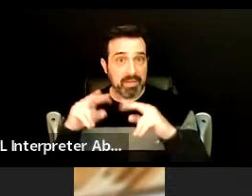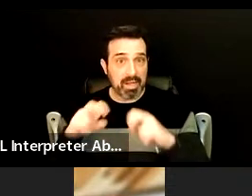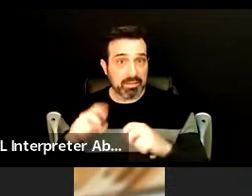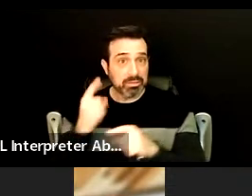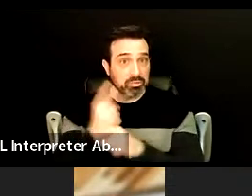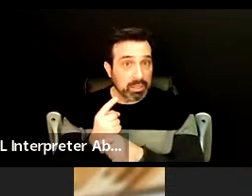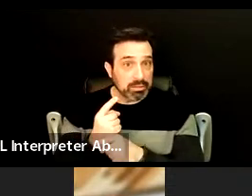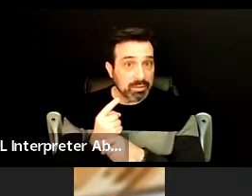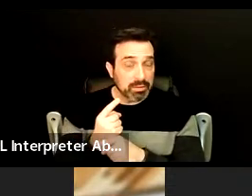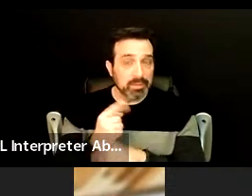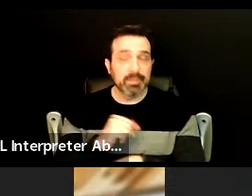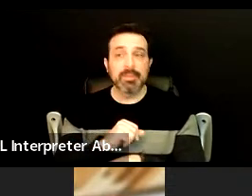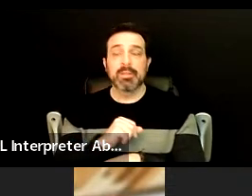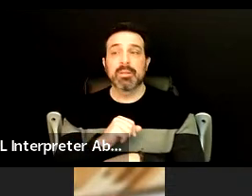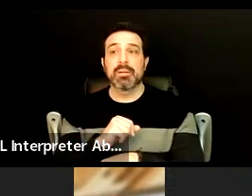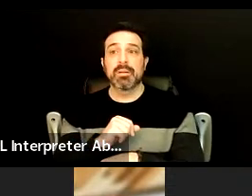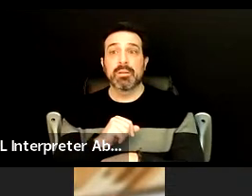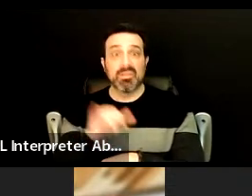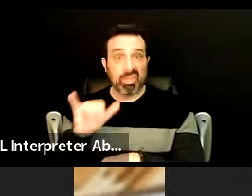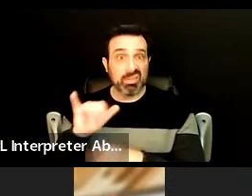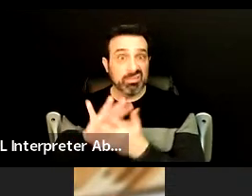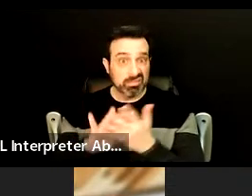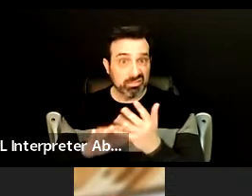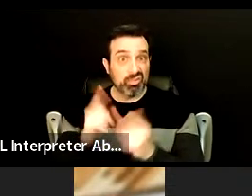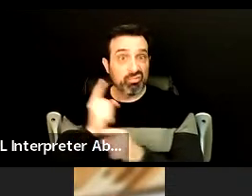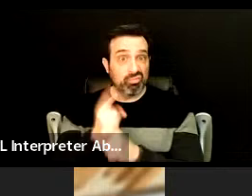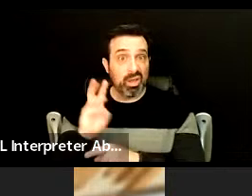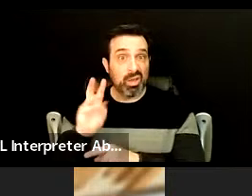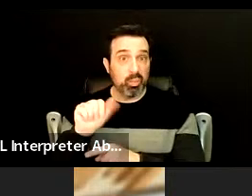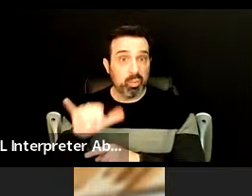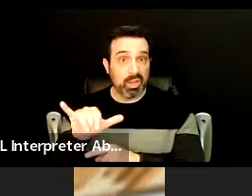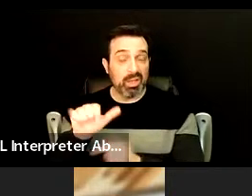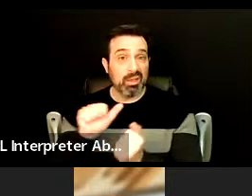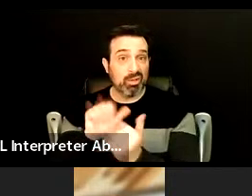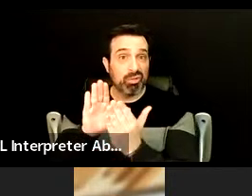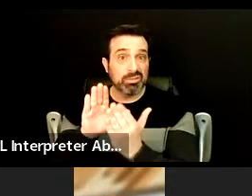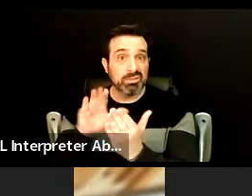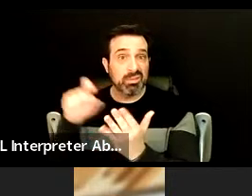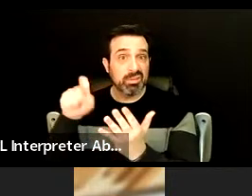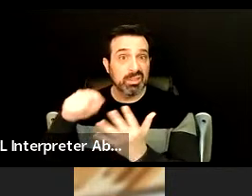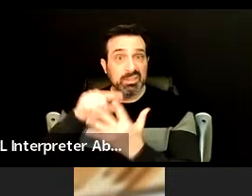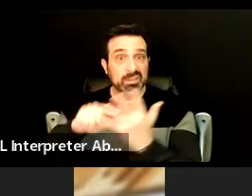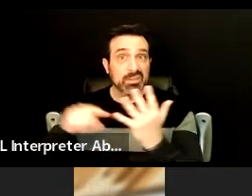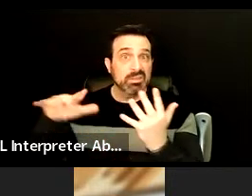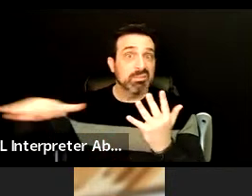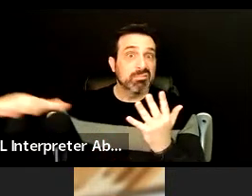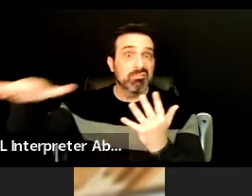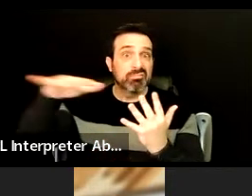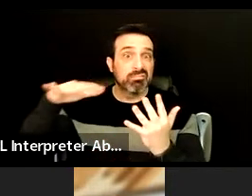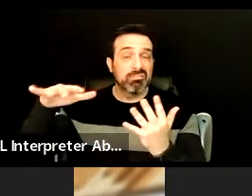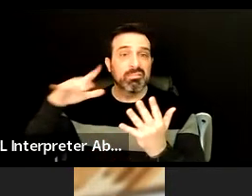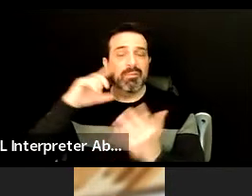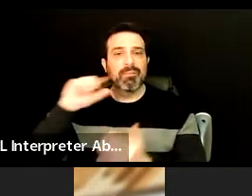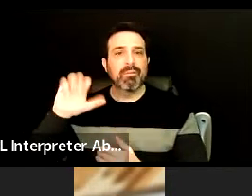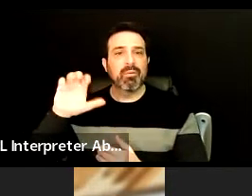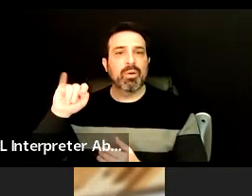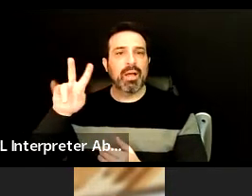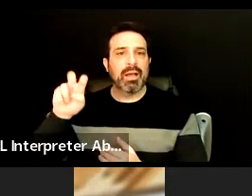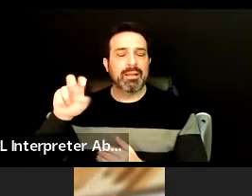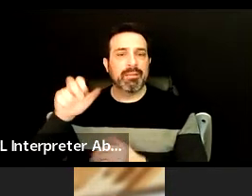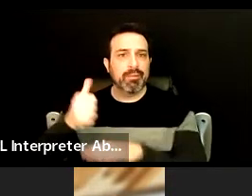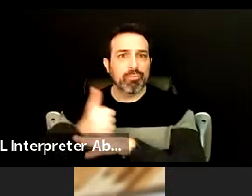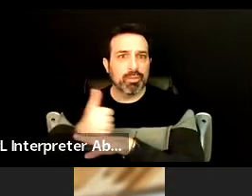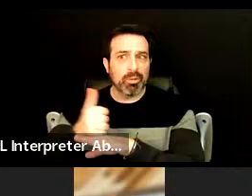correct? Are these the right ways to address the needs that are out there? And so for active transportation, if